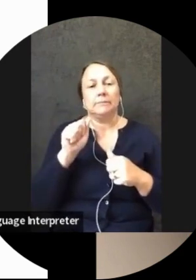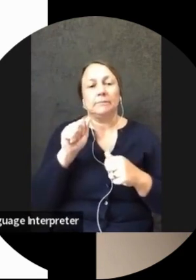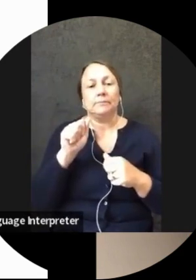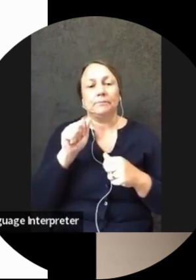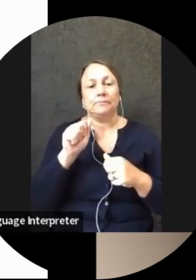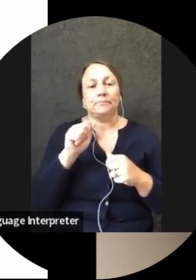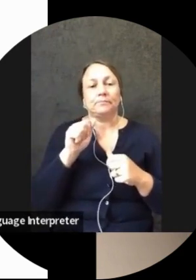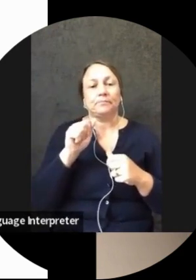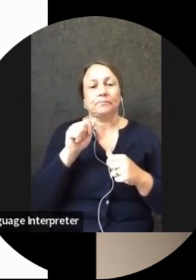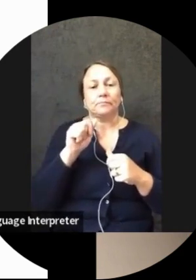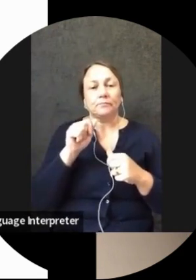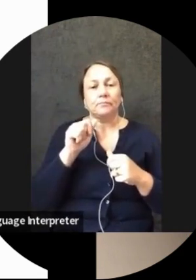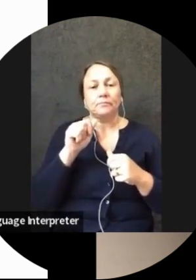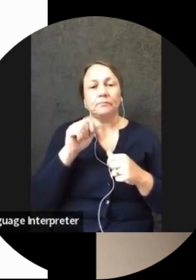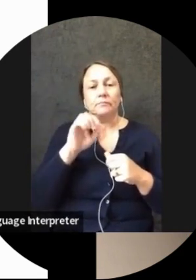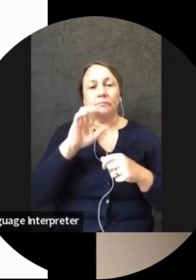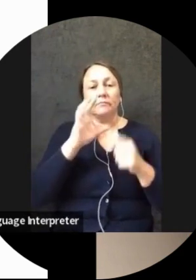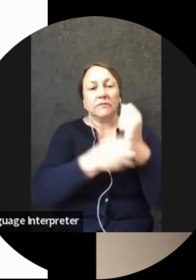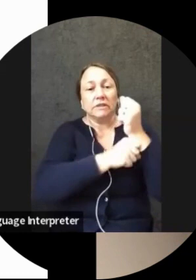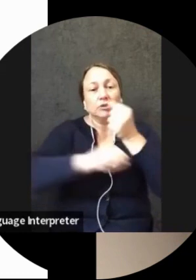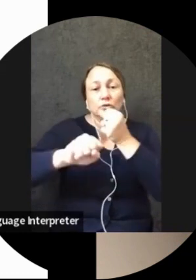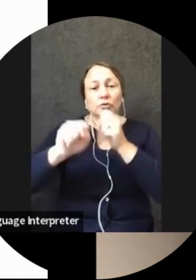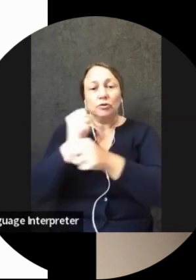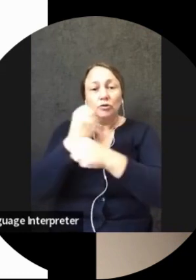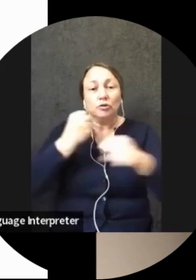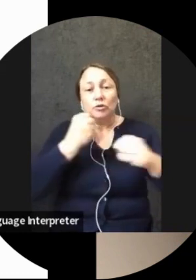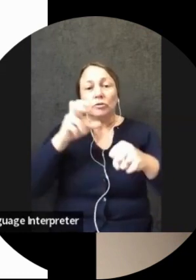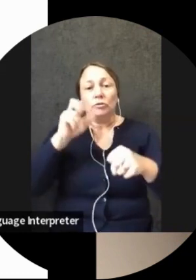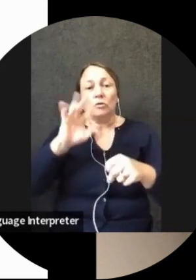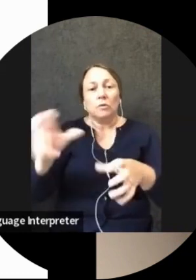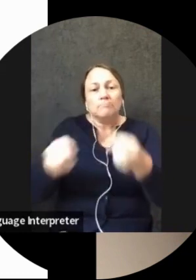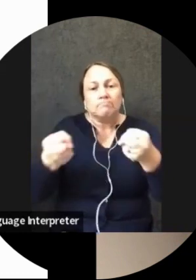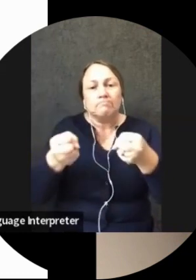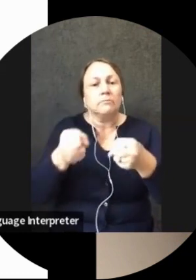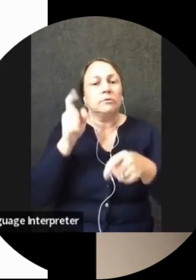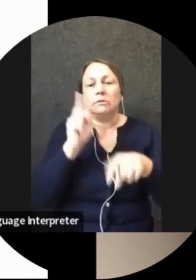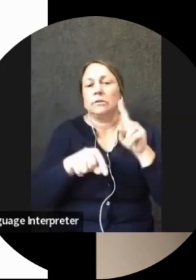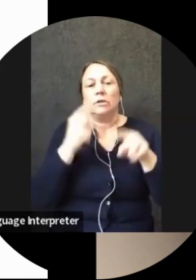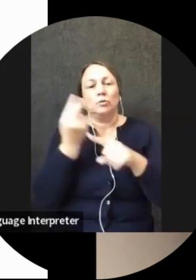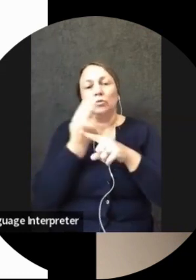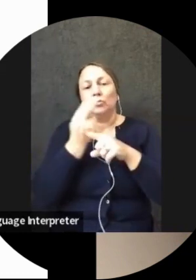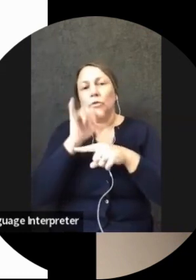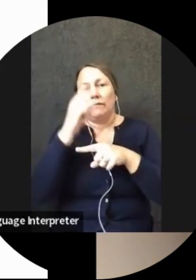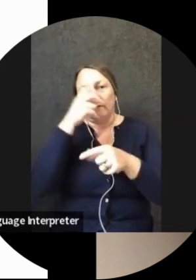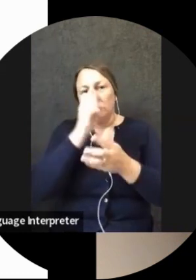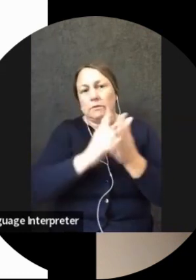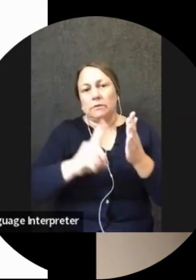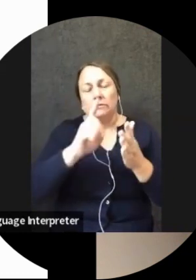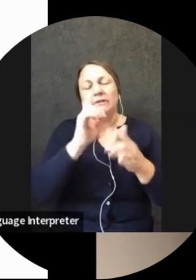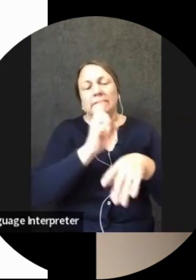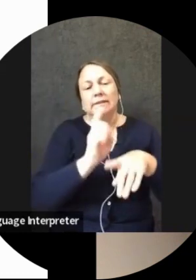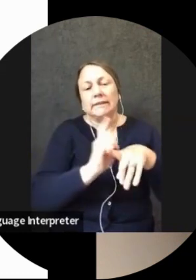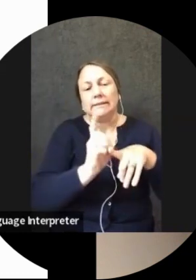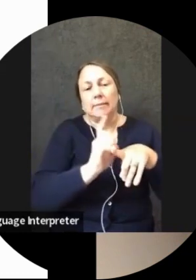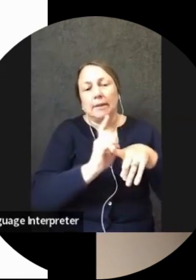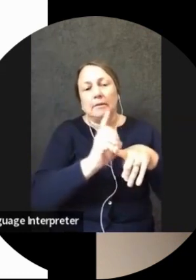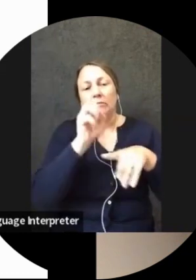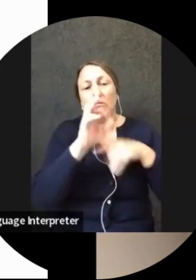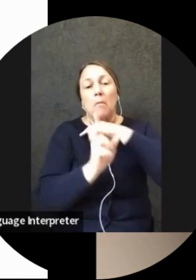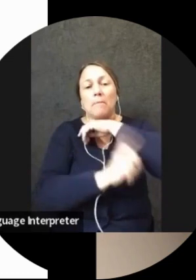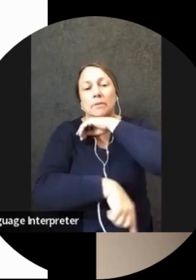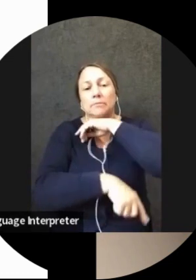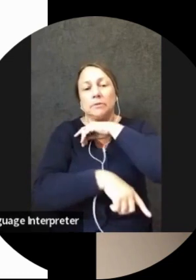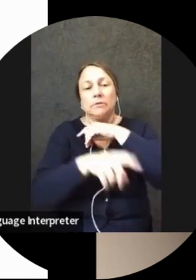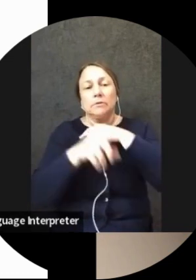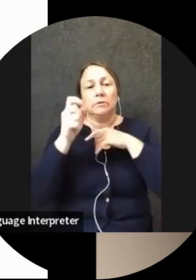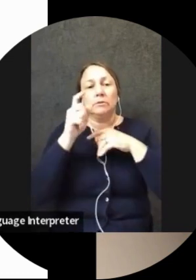seclusion and physical restraint cannot be used as a form of discipline or punishment, as a threat to